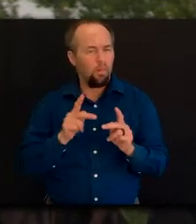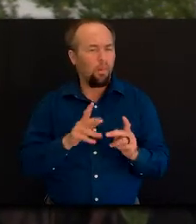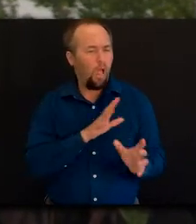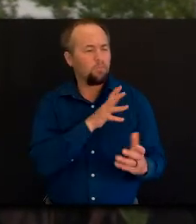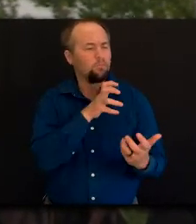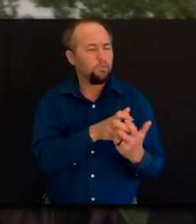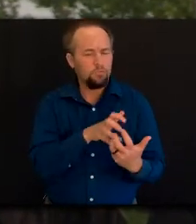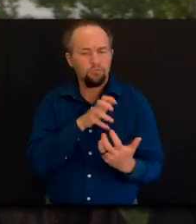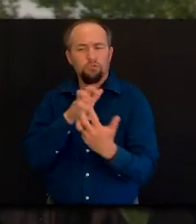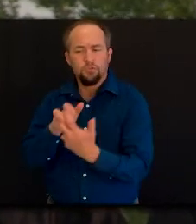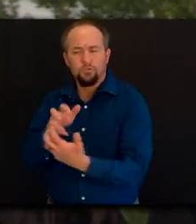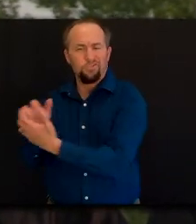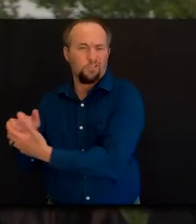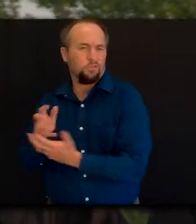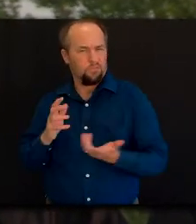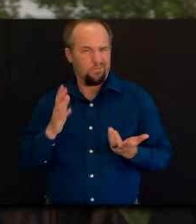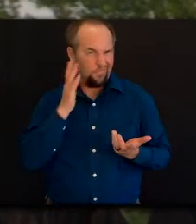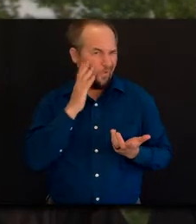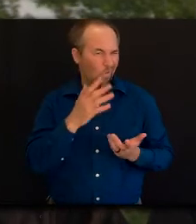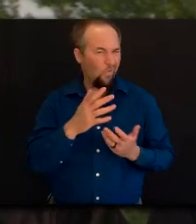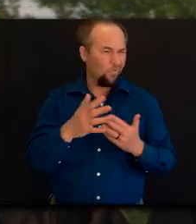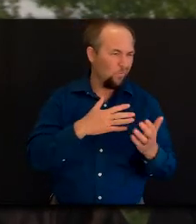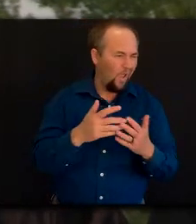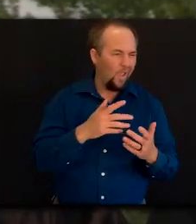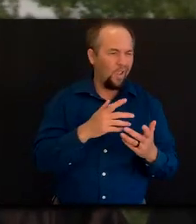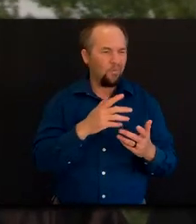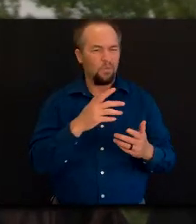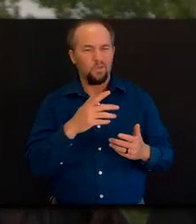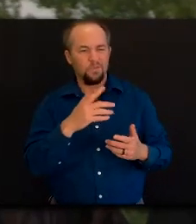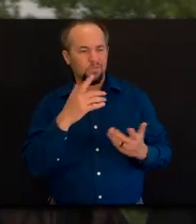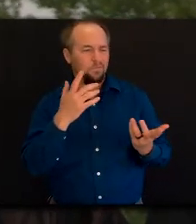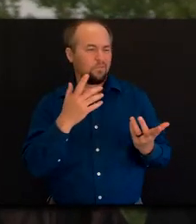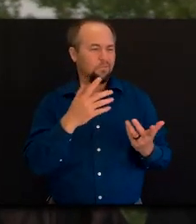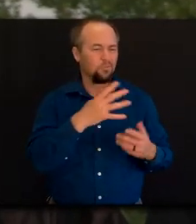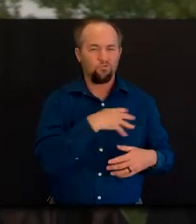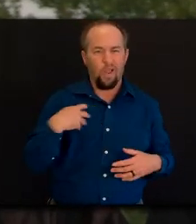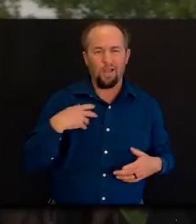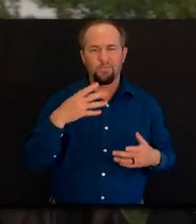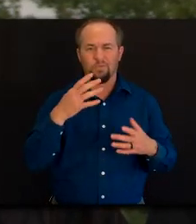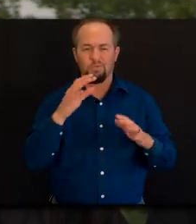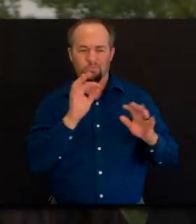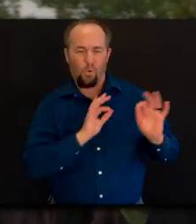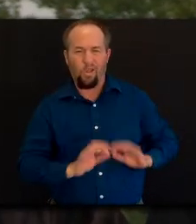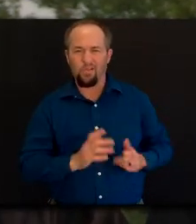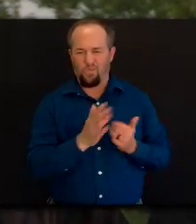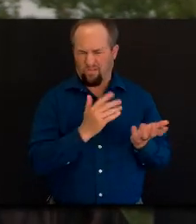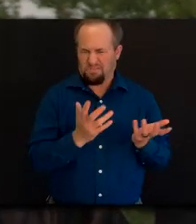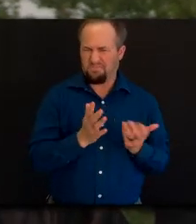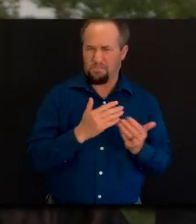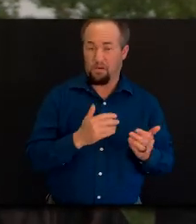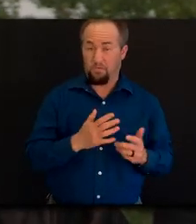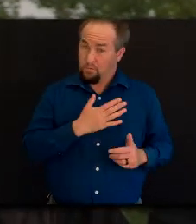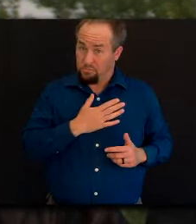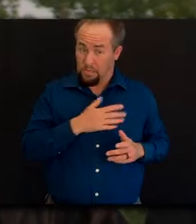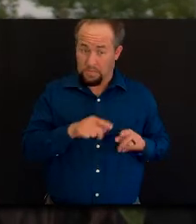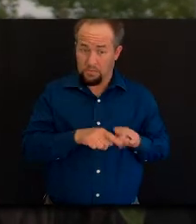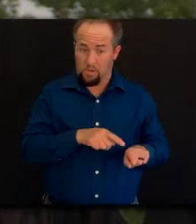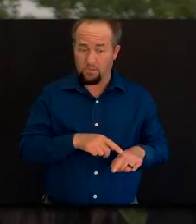bold polka dots or simple basics. Those are my socks, but what do your socks look